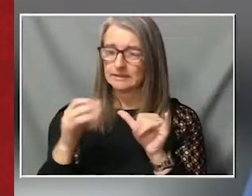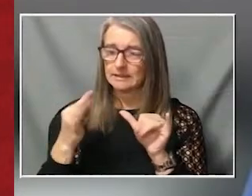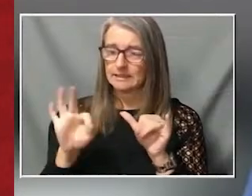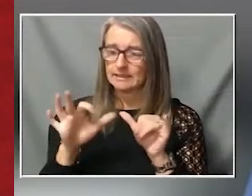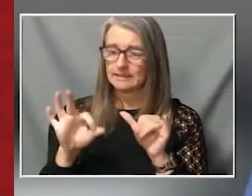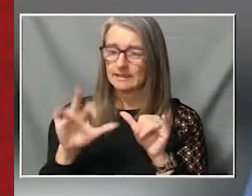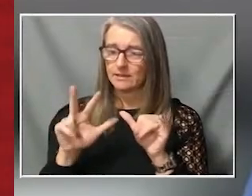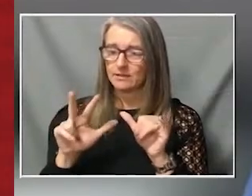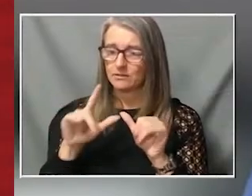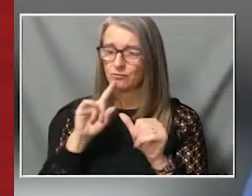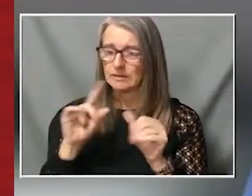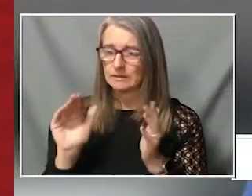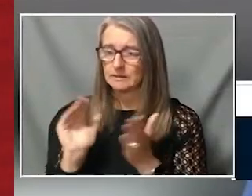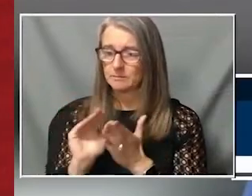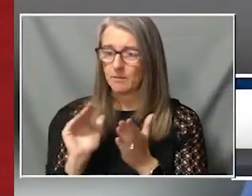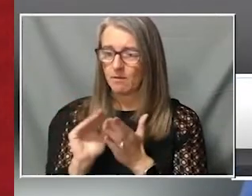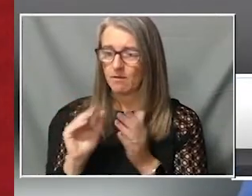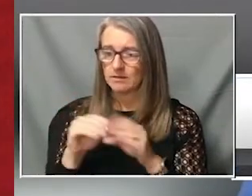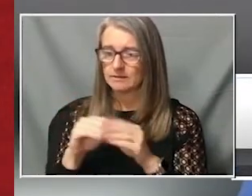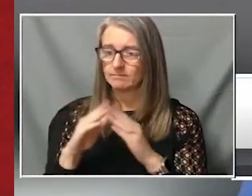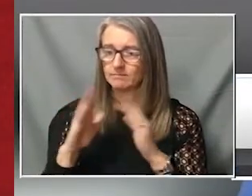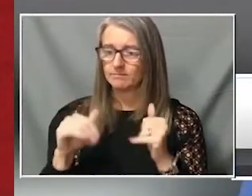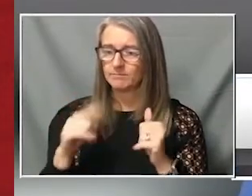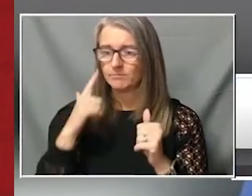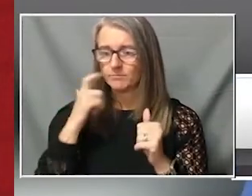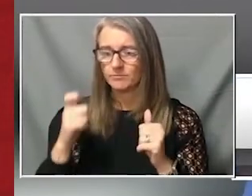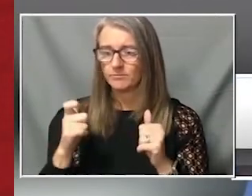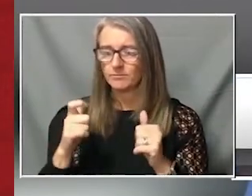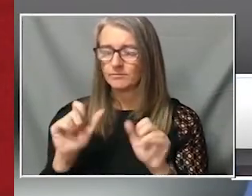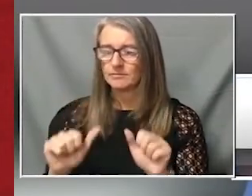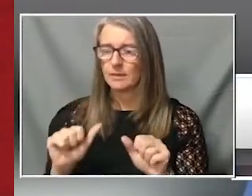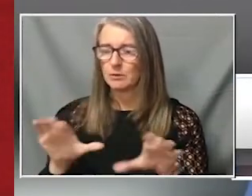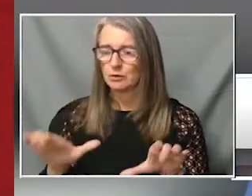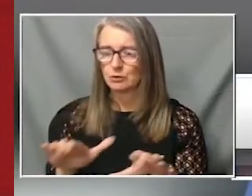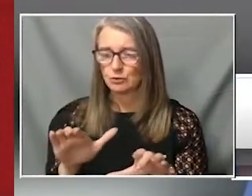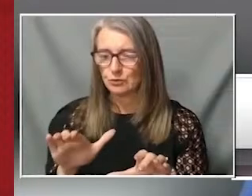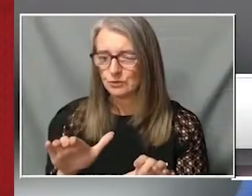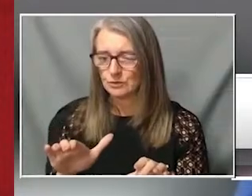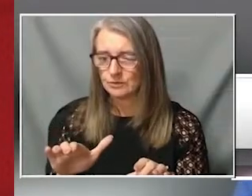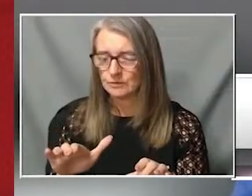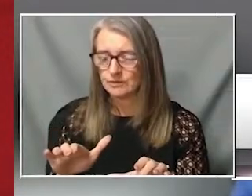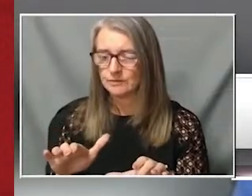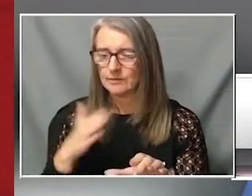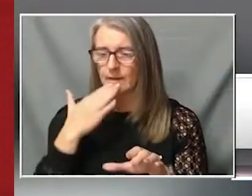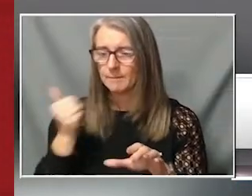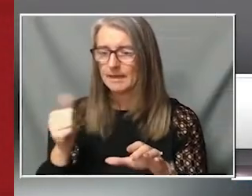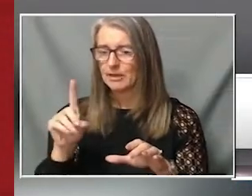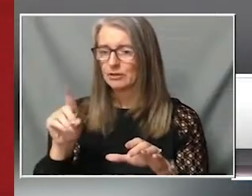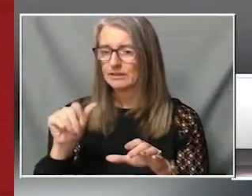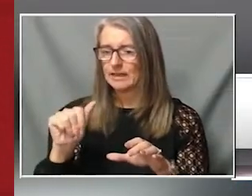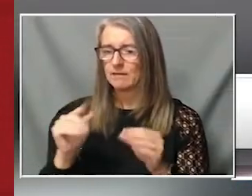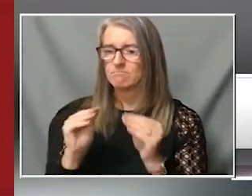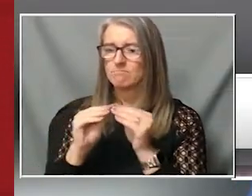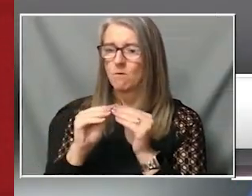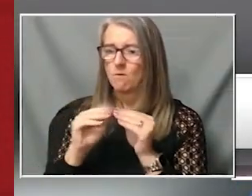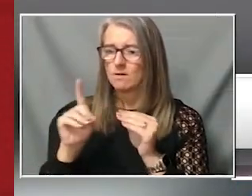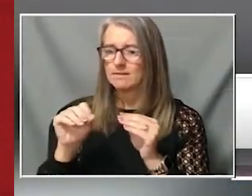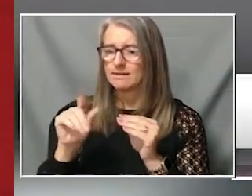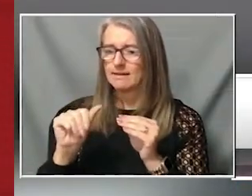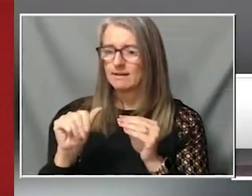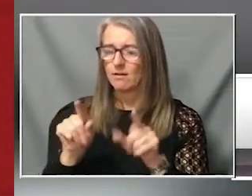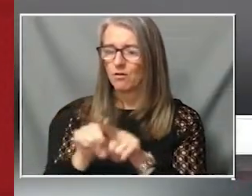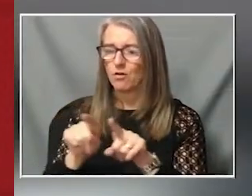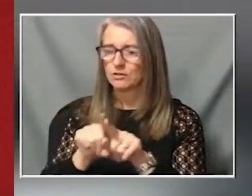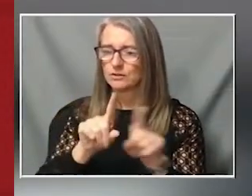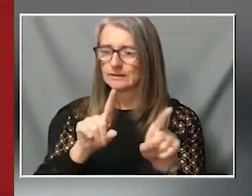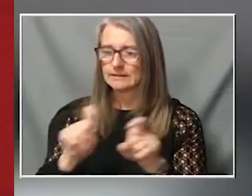were honestly pretty small in our houses, because that's what they were able to get done. So I have better data, I have more data, but also, 2, our